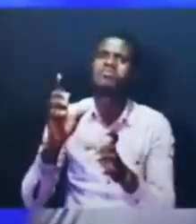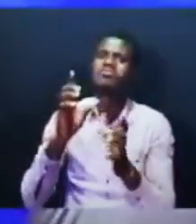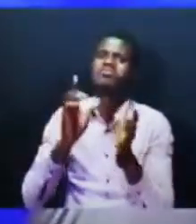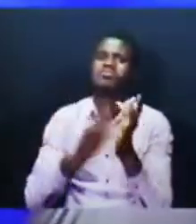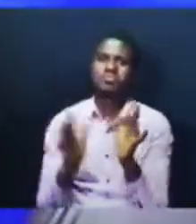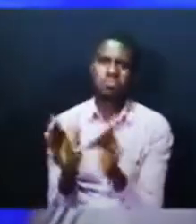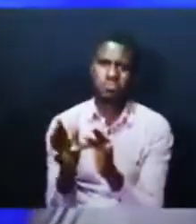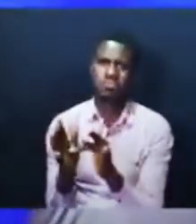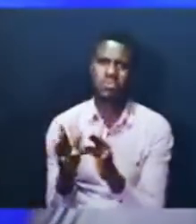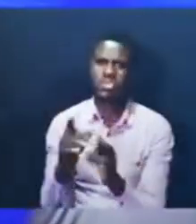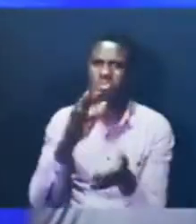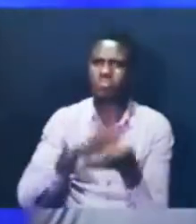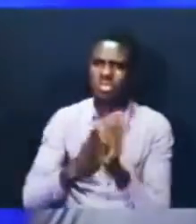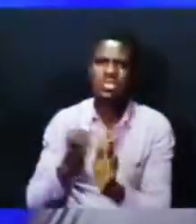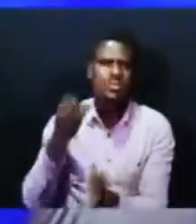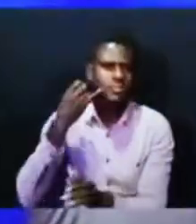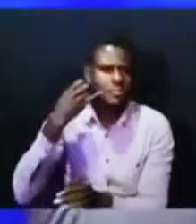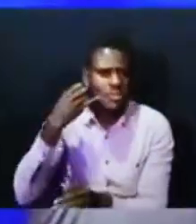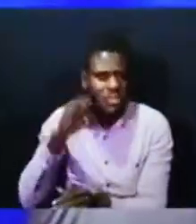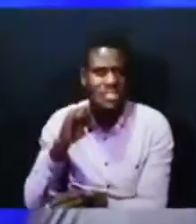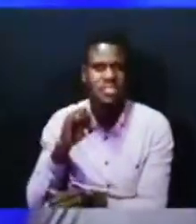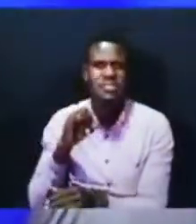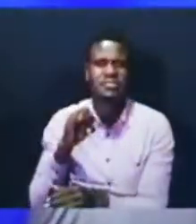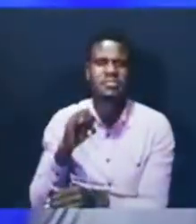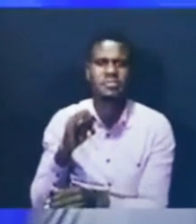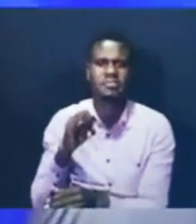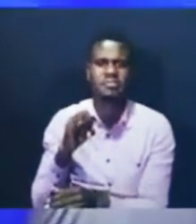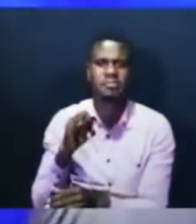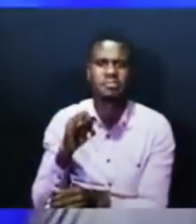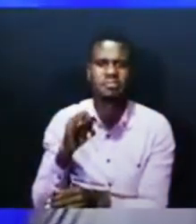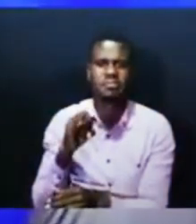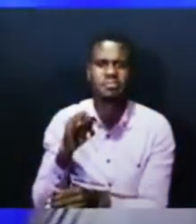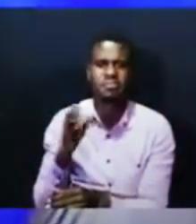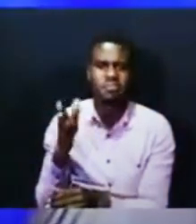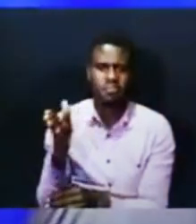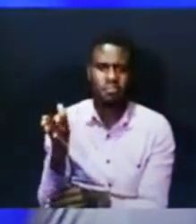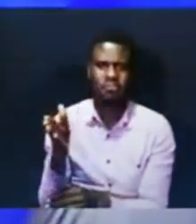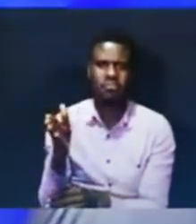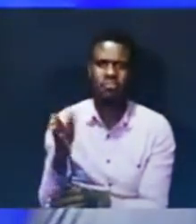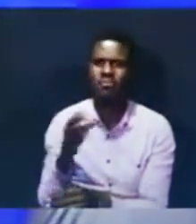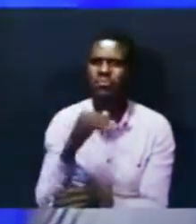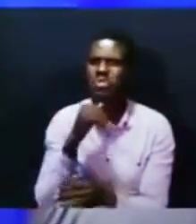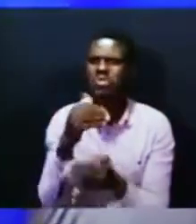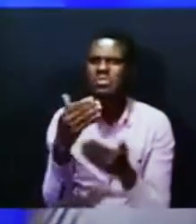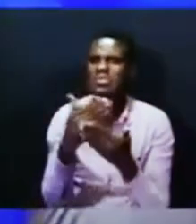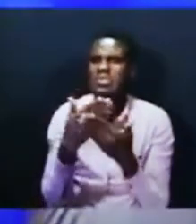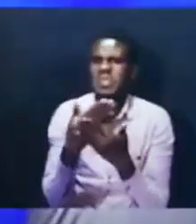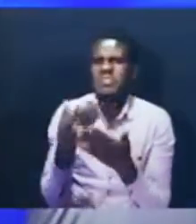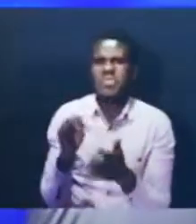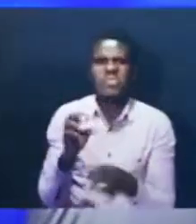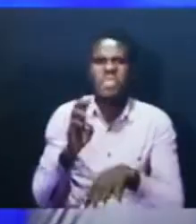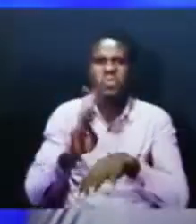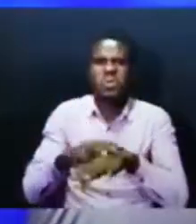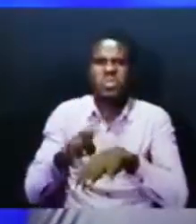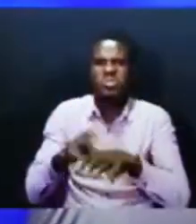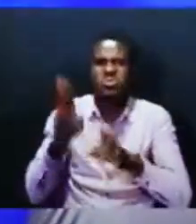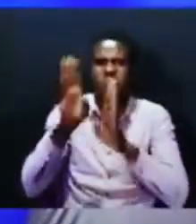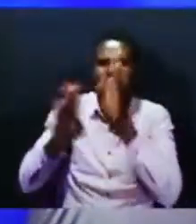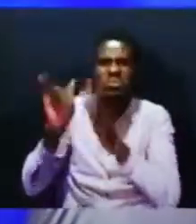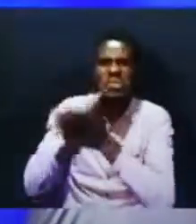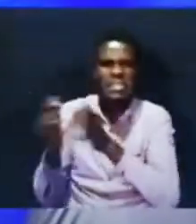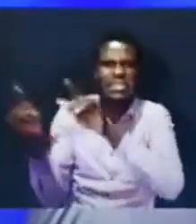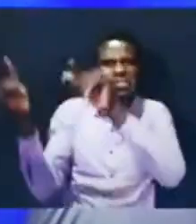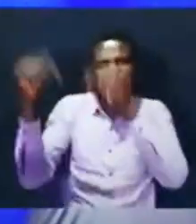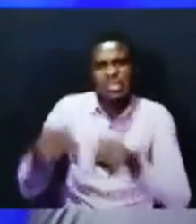name. Let us be jealous over that. And don't be afraid of the wolves.